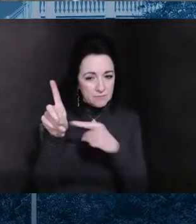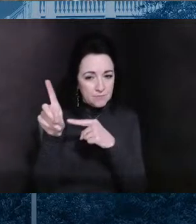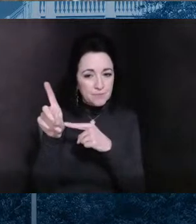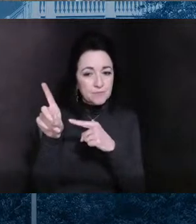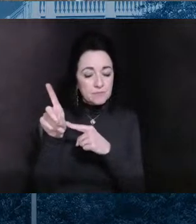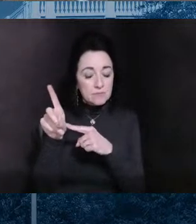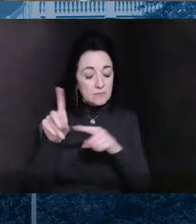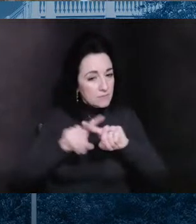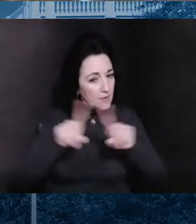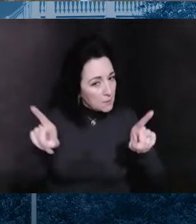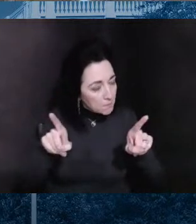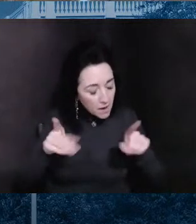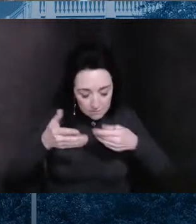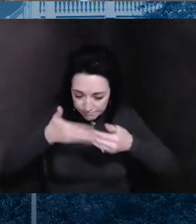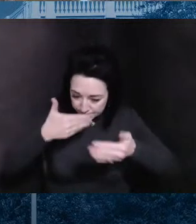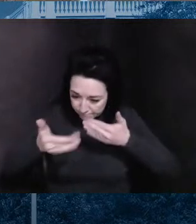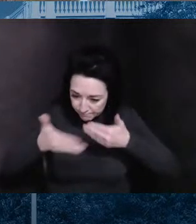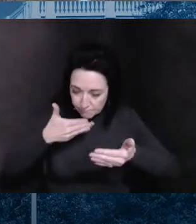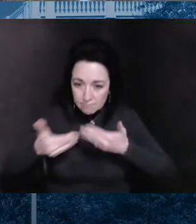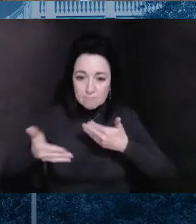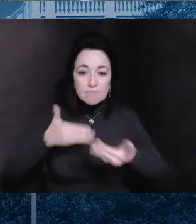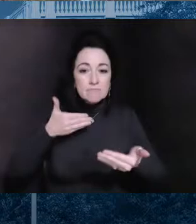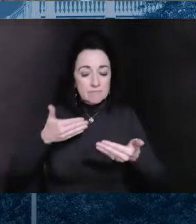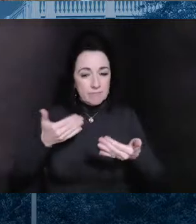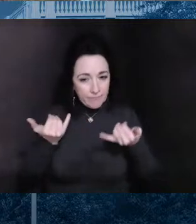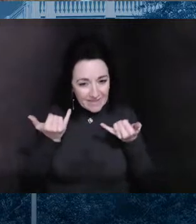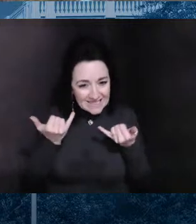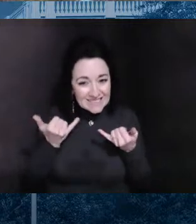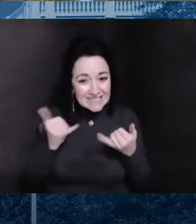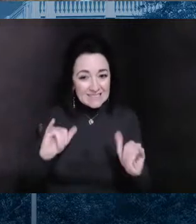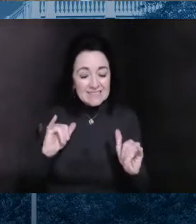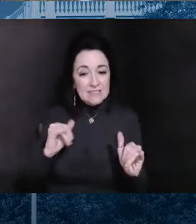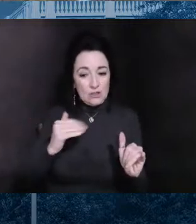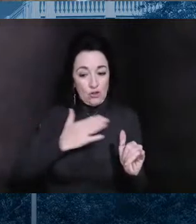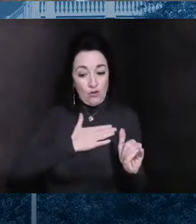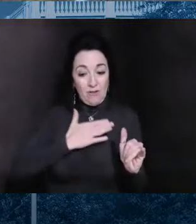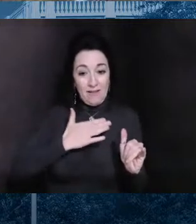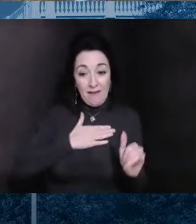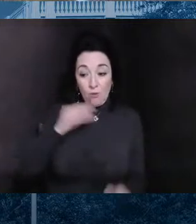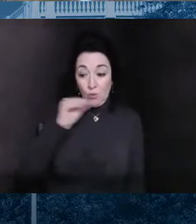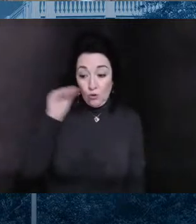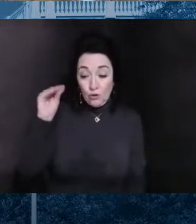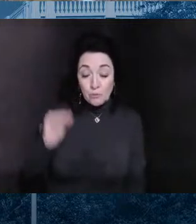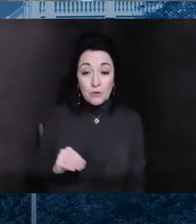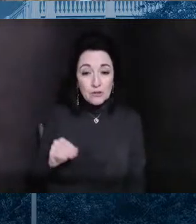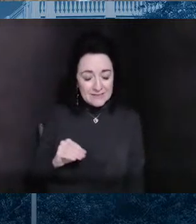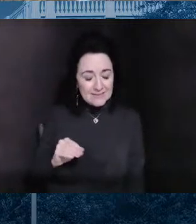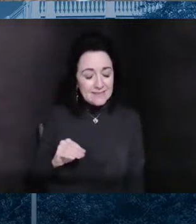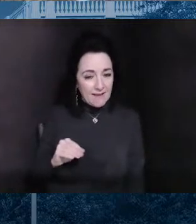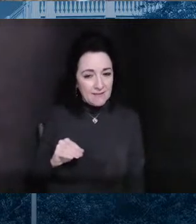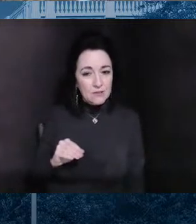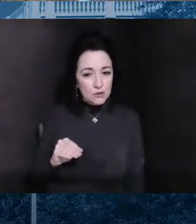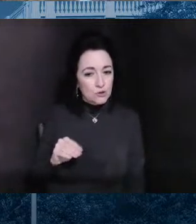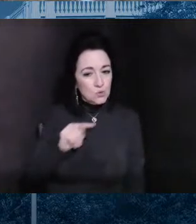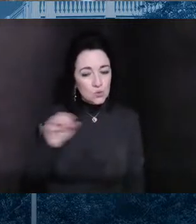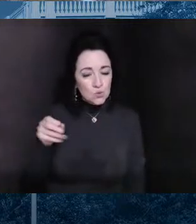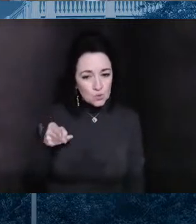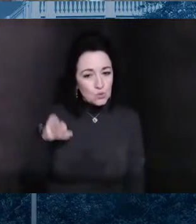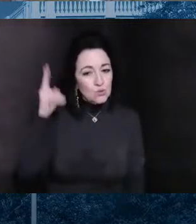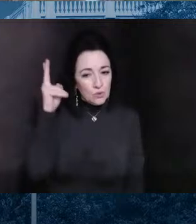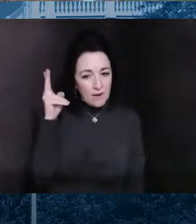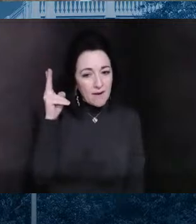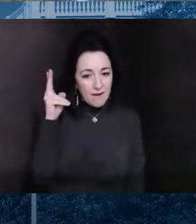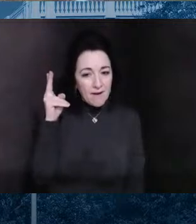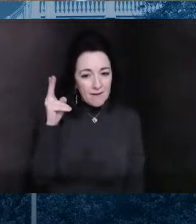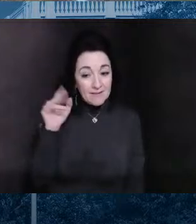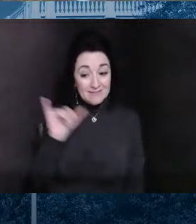state, we still have, higher rates than we've had at certain times of the year, like